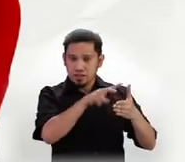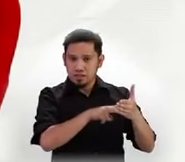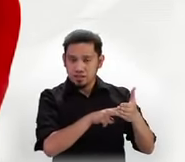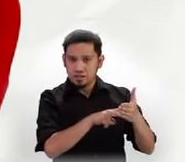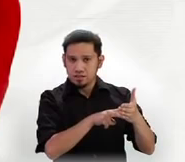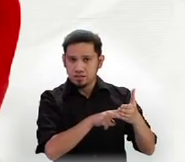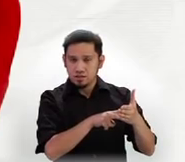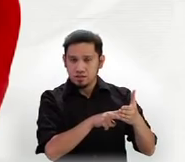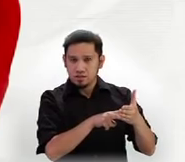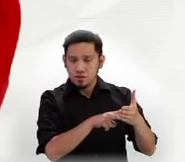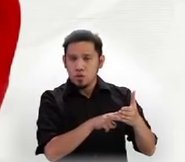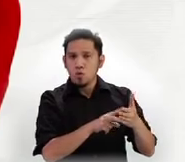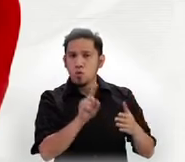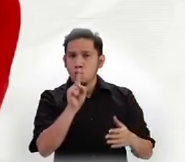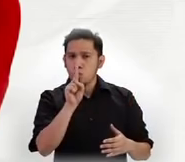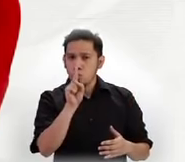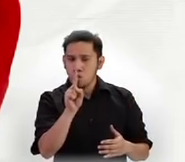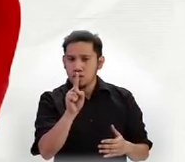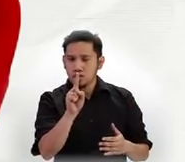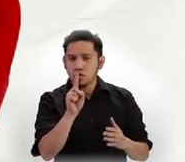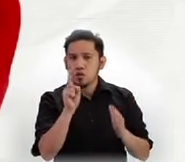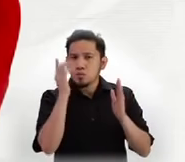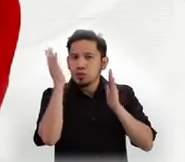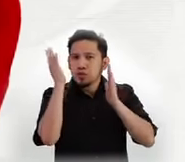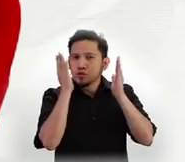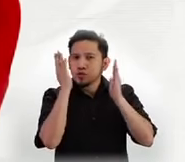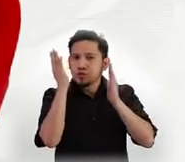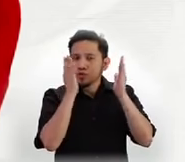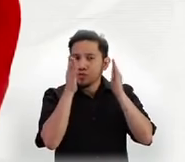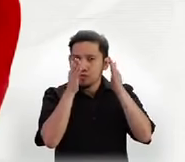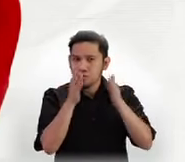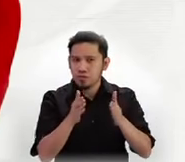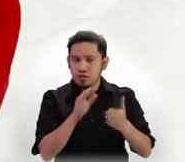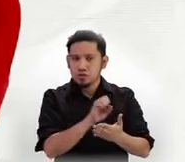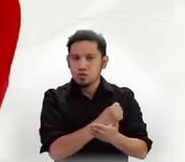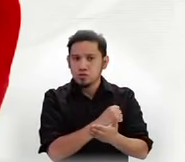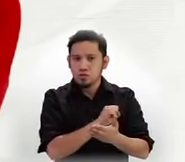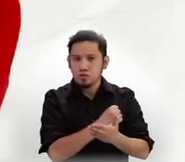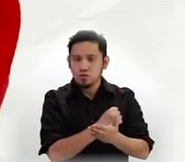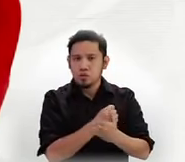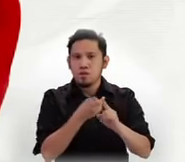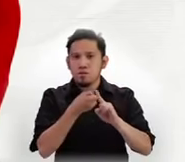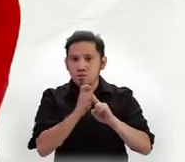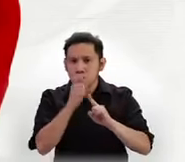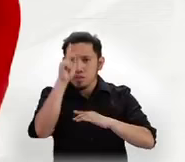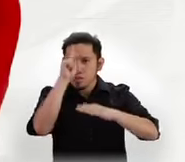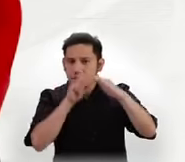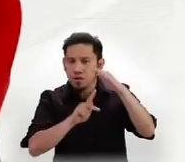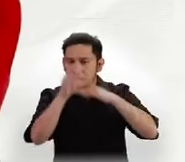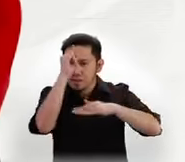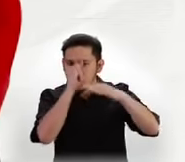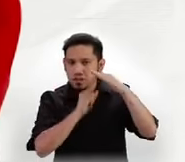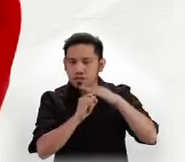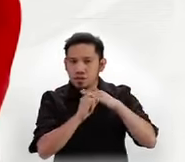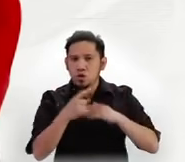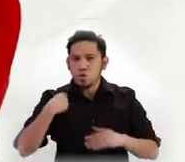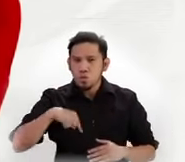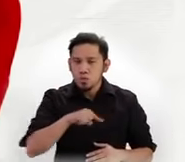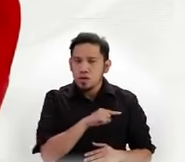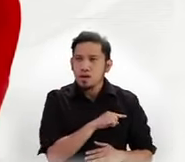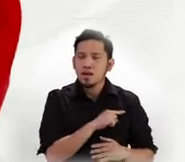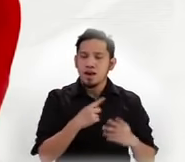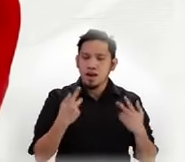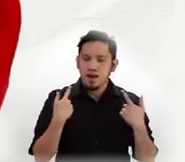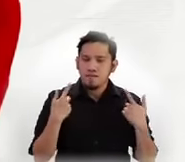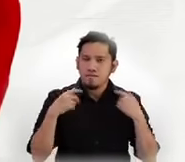reading, which is one of the servant songs contained in the prophet Isaiah, we